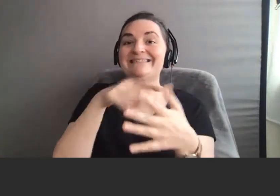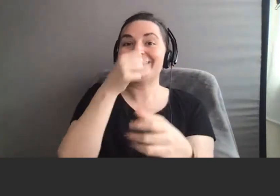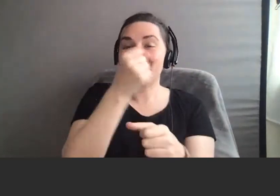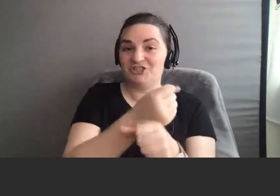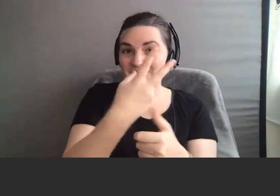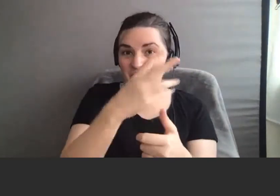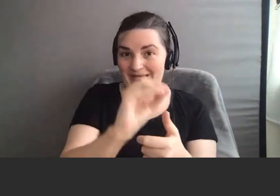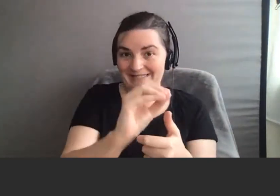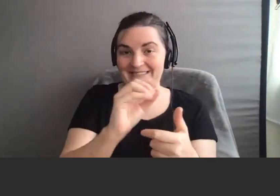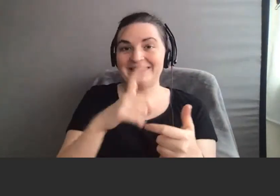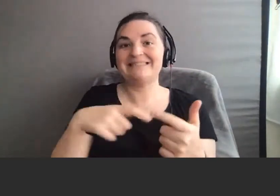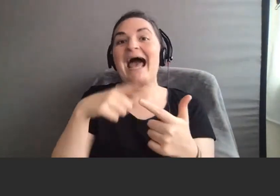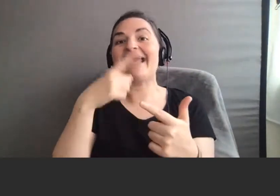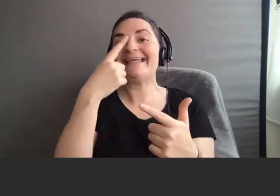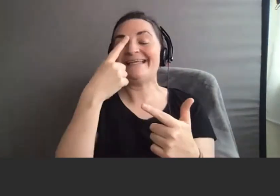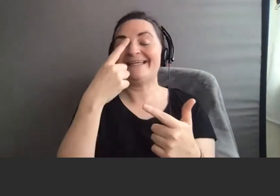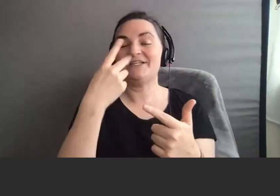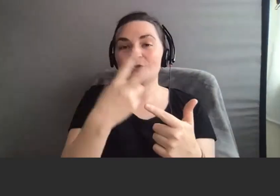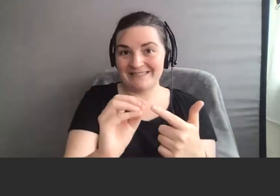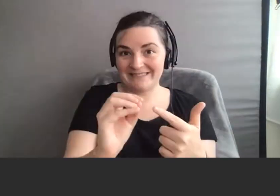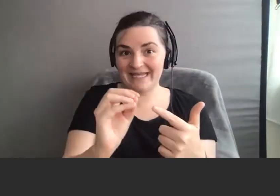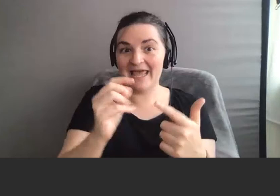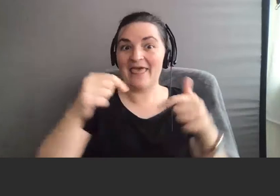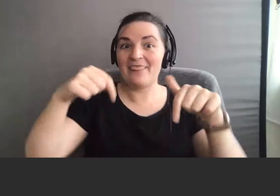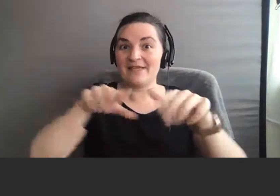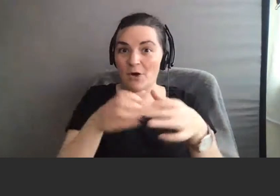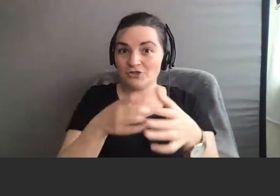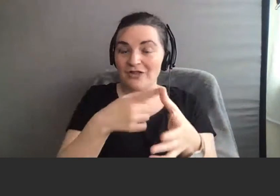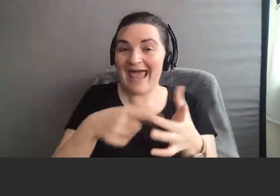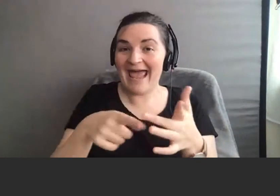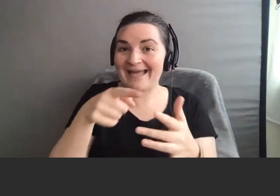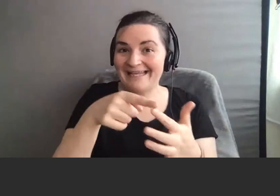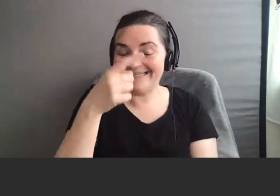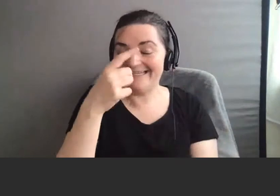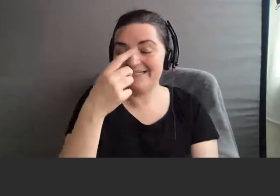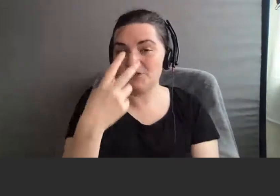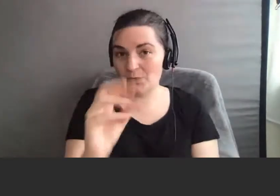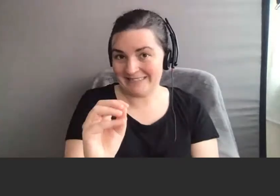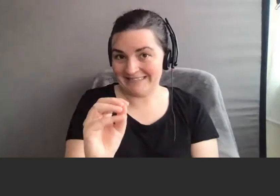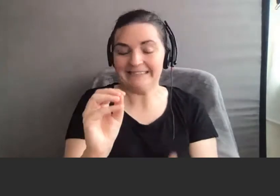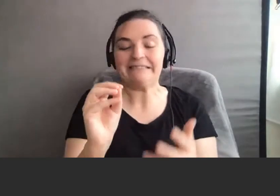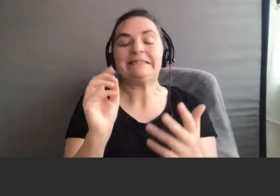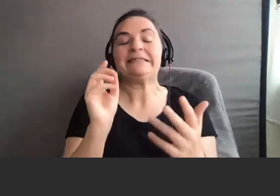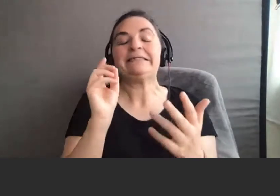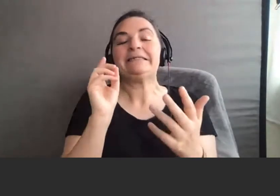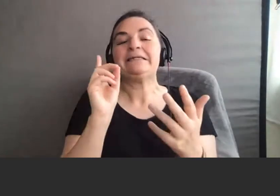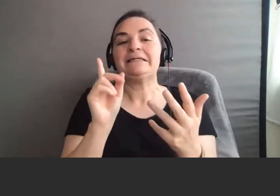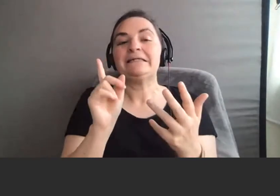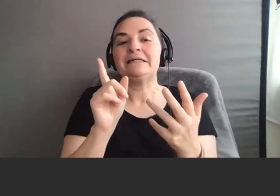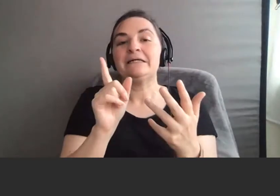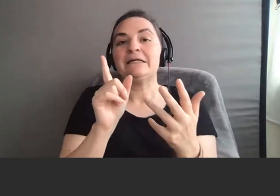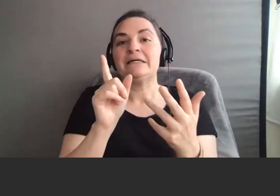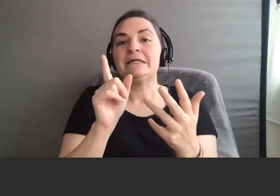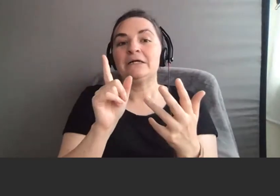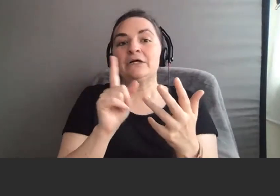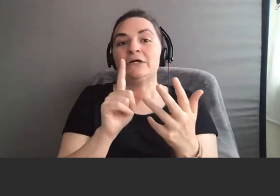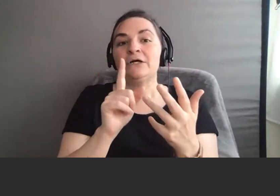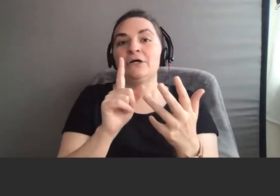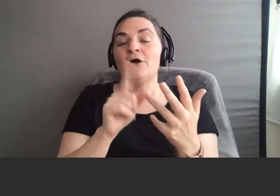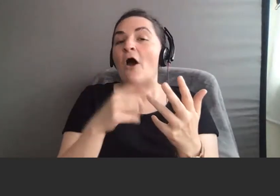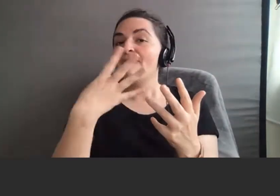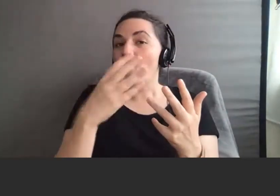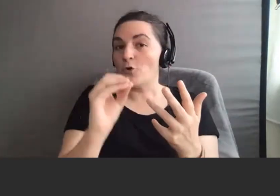credits, CIE, 20 credits, this module, Assessment in Education, 20 credits, 40